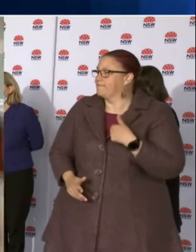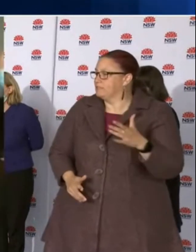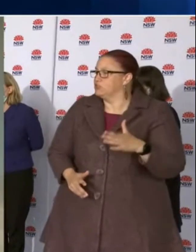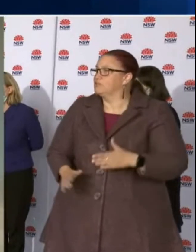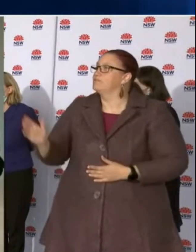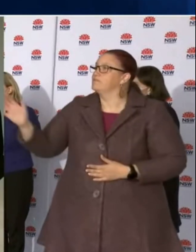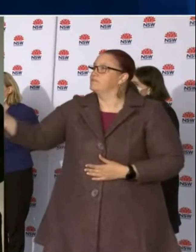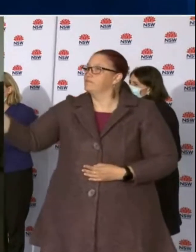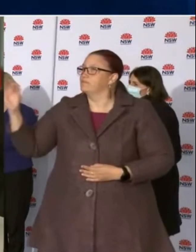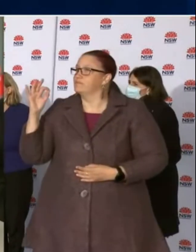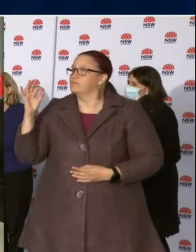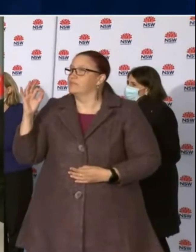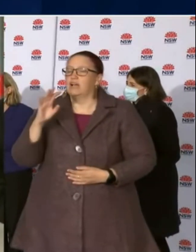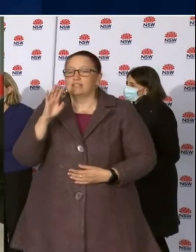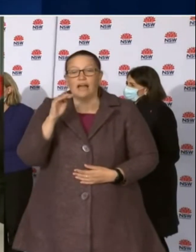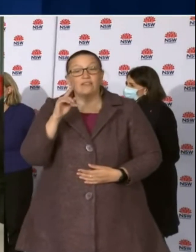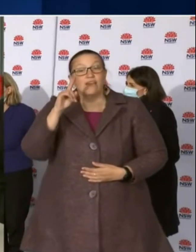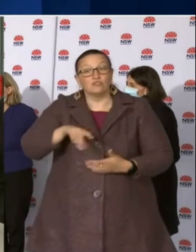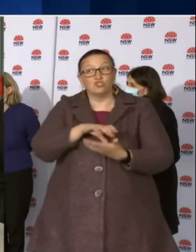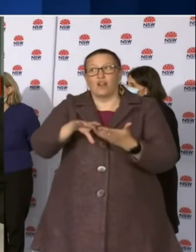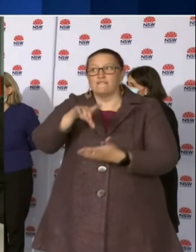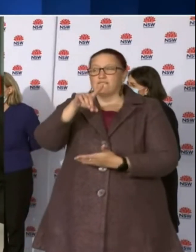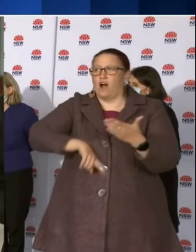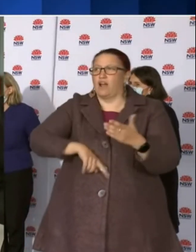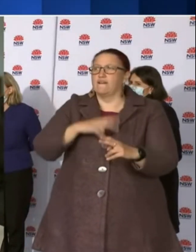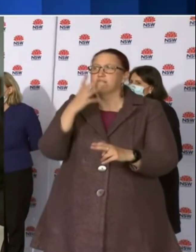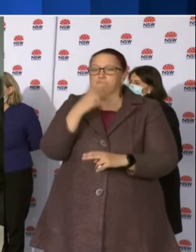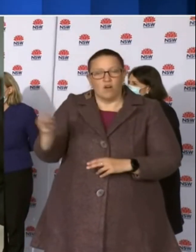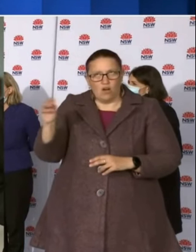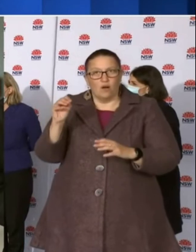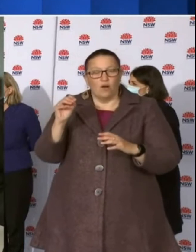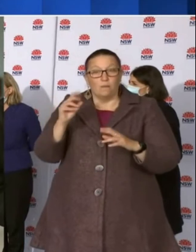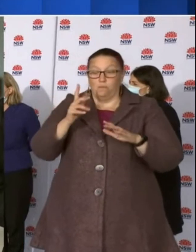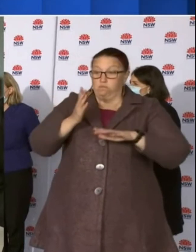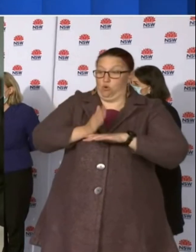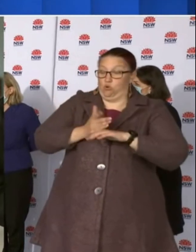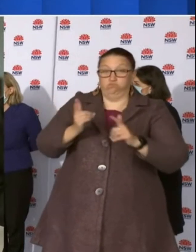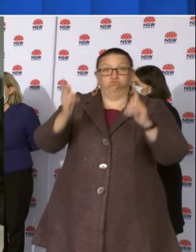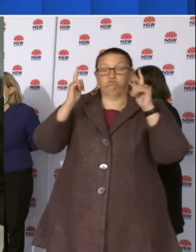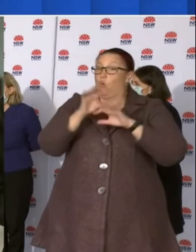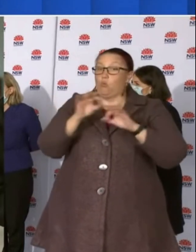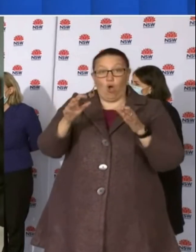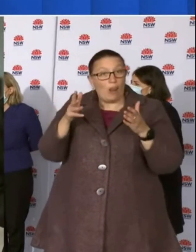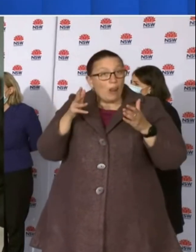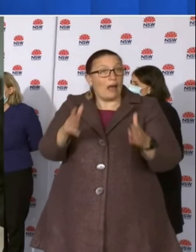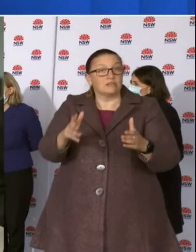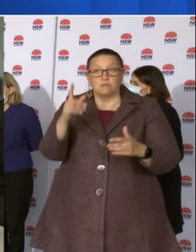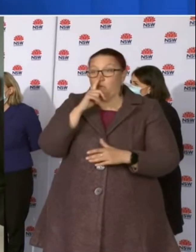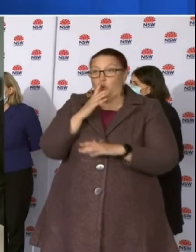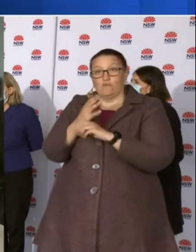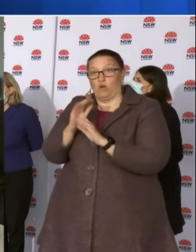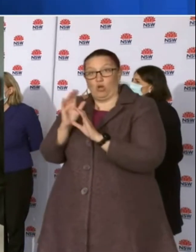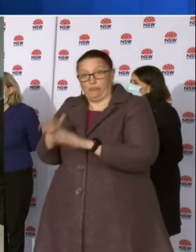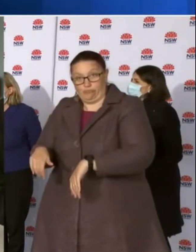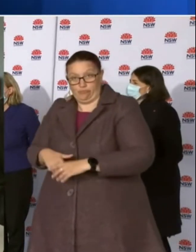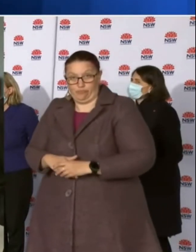fine for employers who don't allow employees to work from home. Can you clarify if that's statewide? And at this stage, are you actively encouraging workplaces to shift